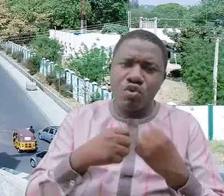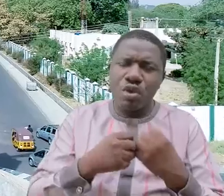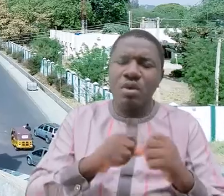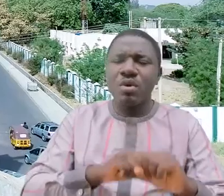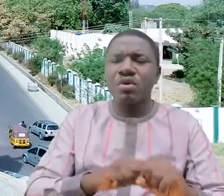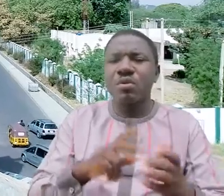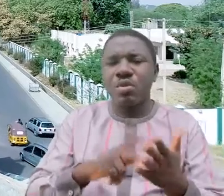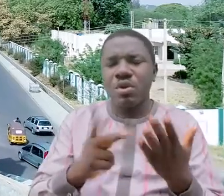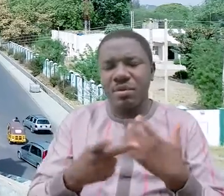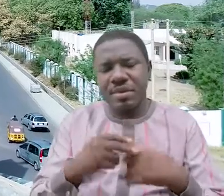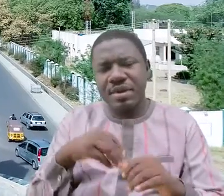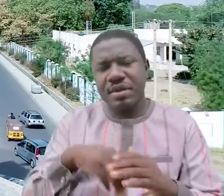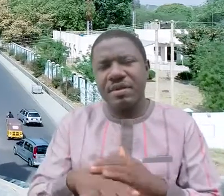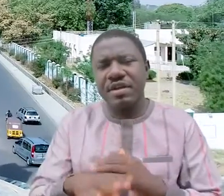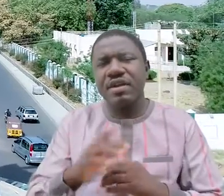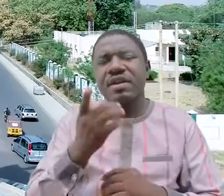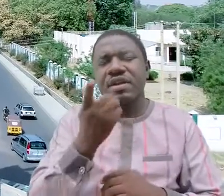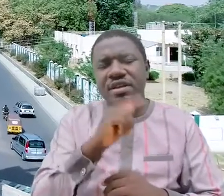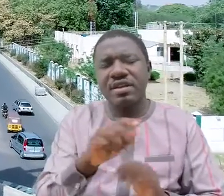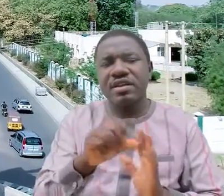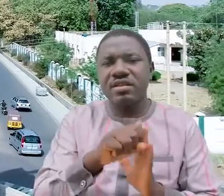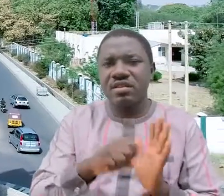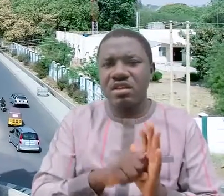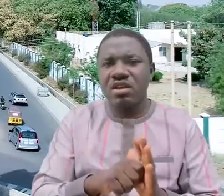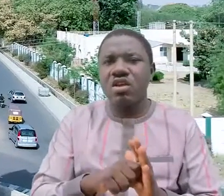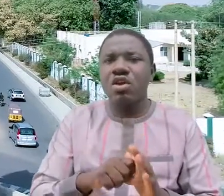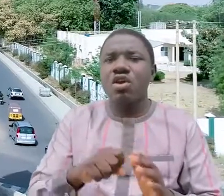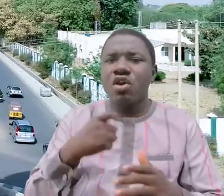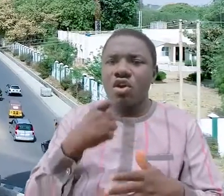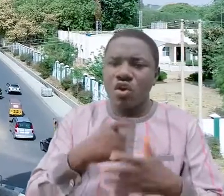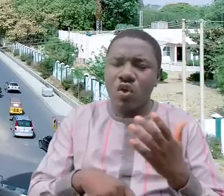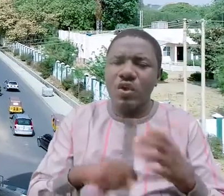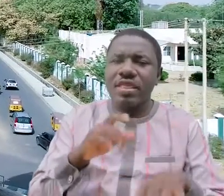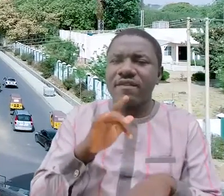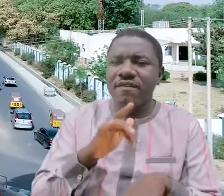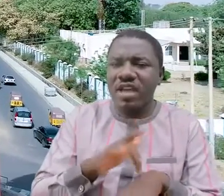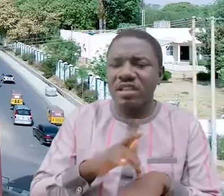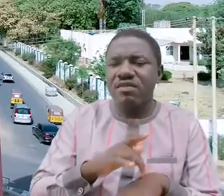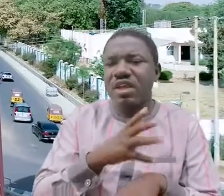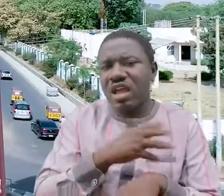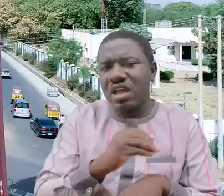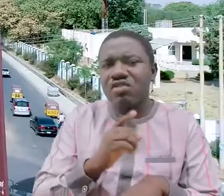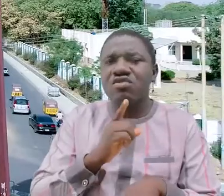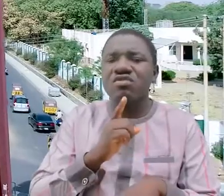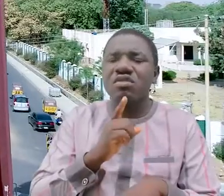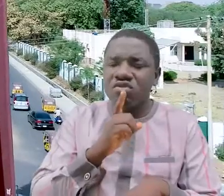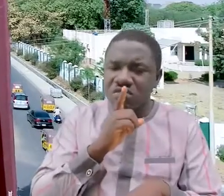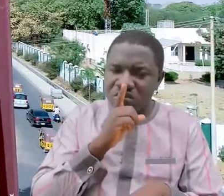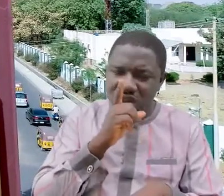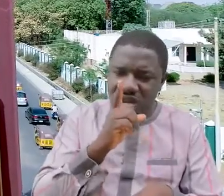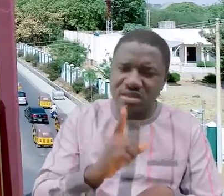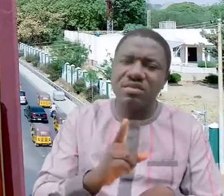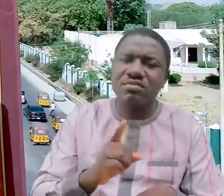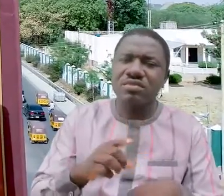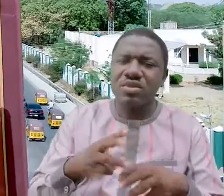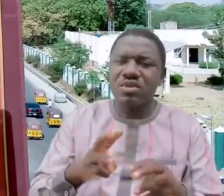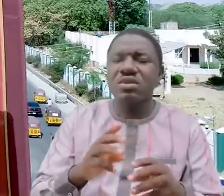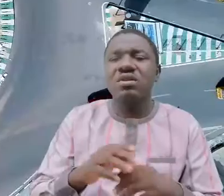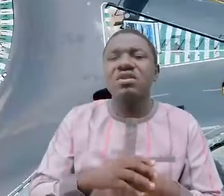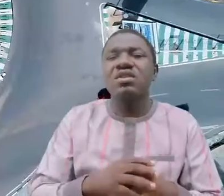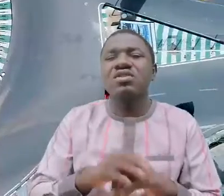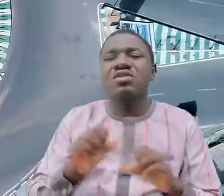laudable social protection objectives of the state in a timely, cost-effective, and realistic